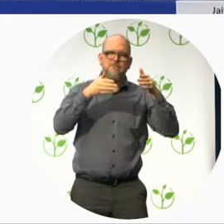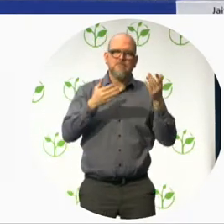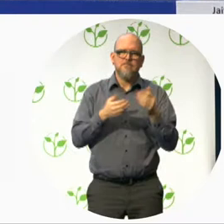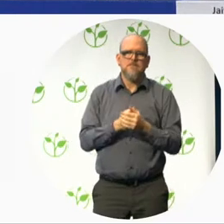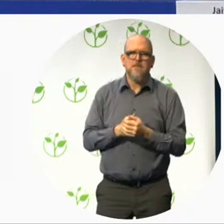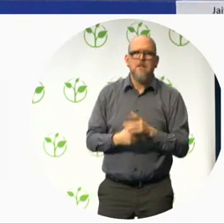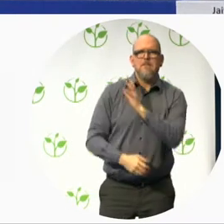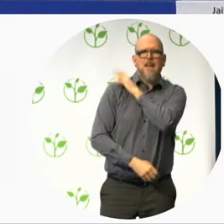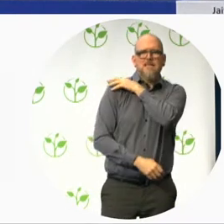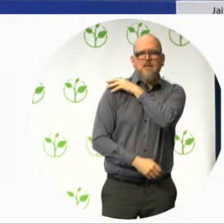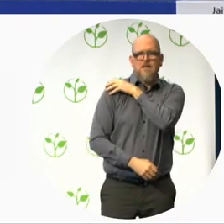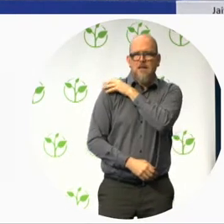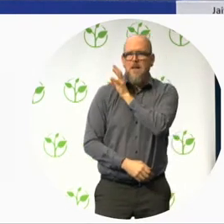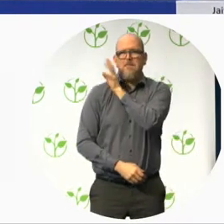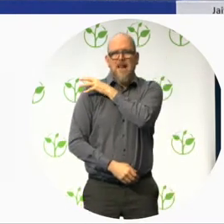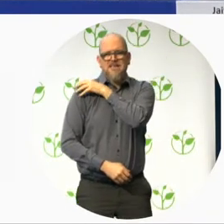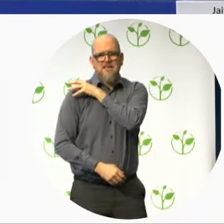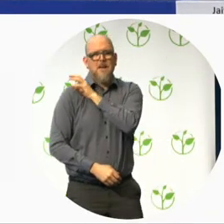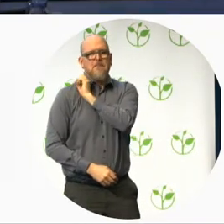Iraq, and Saudi. And thank you.